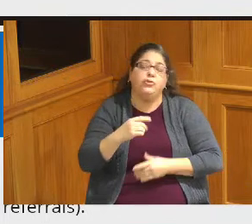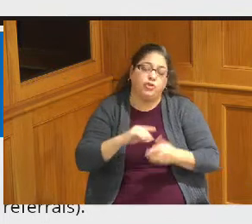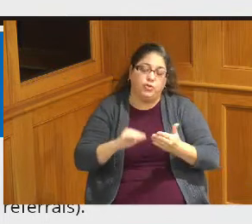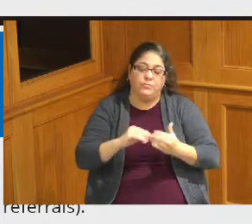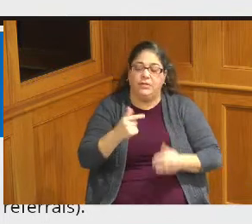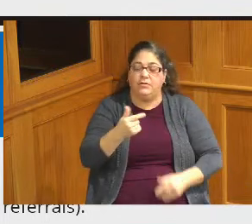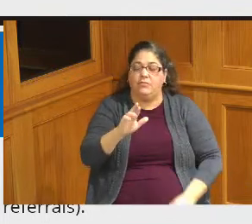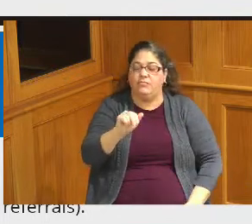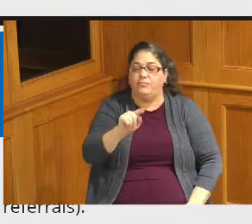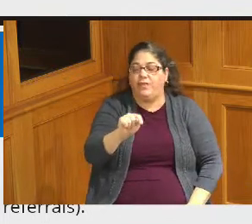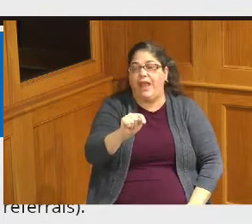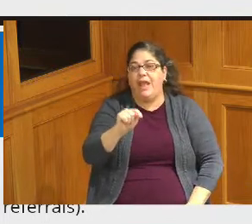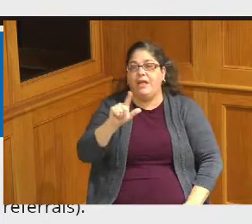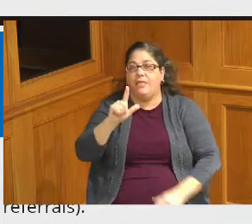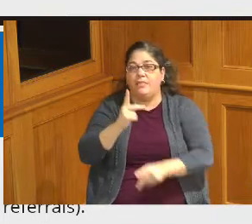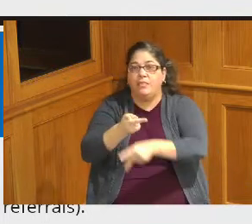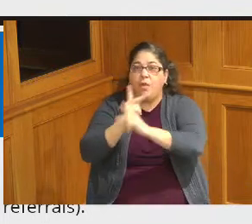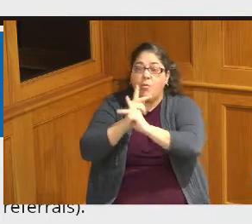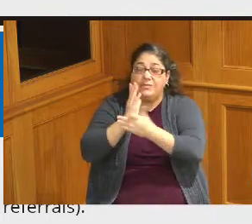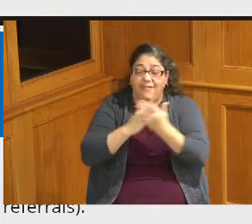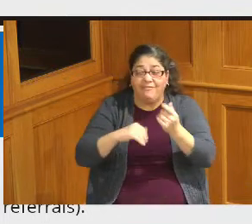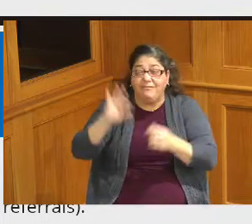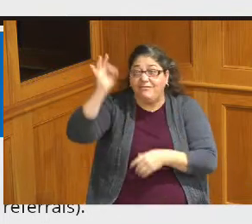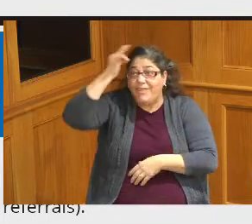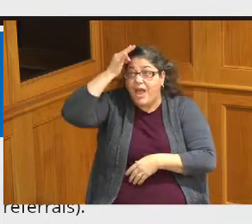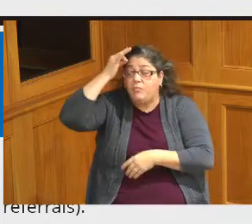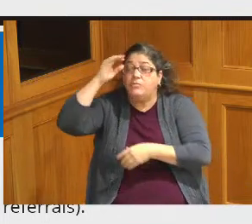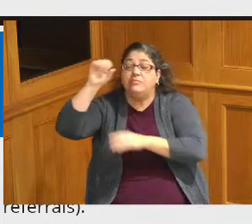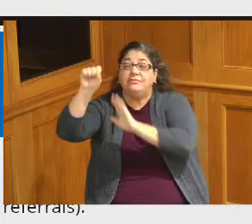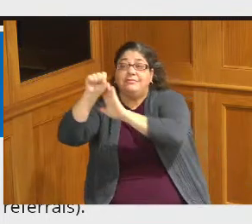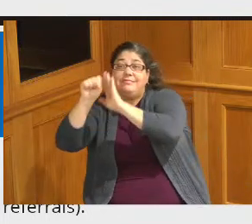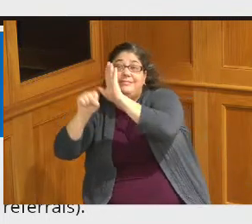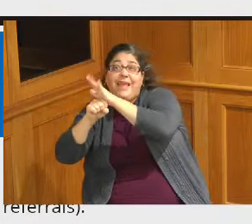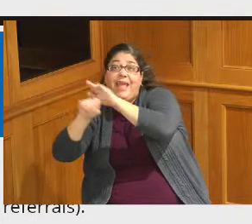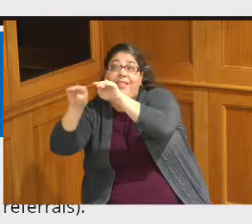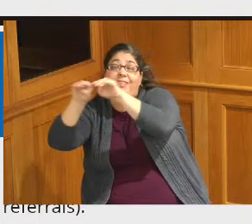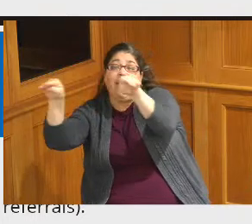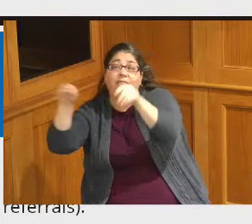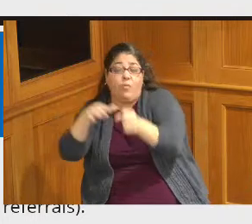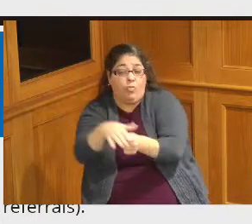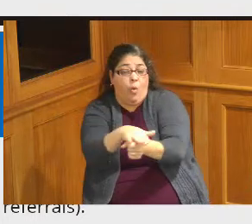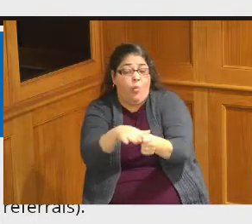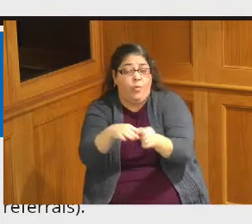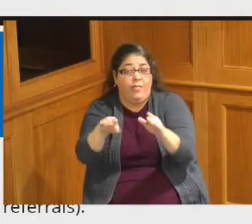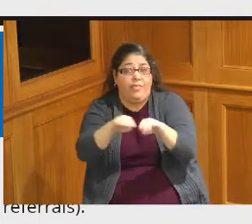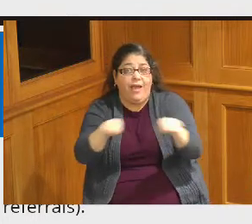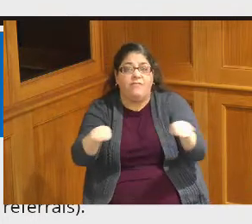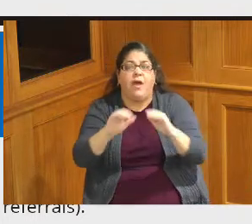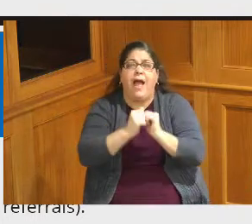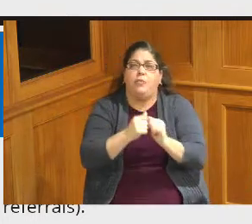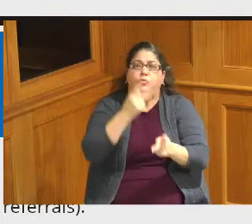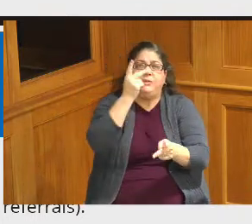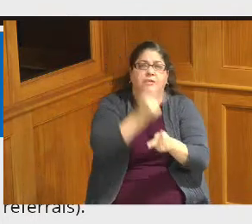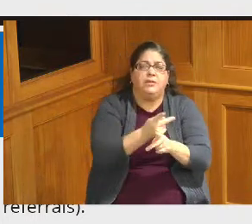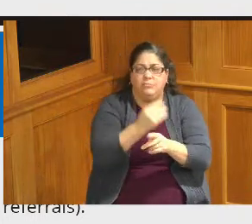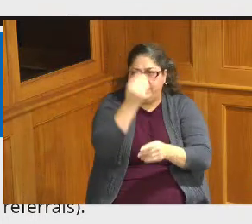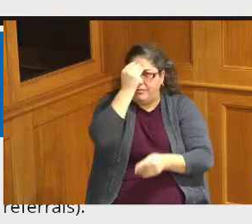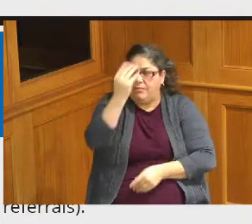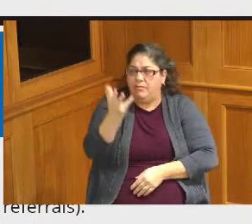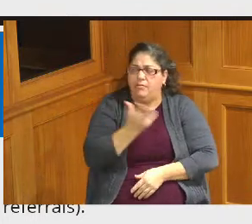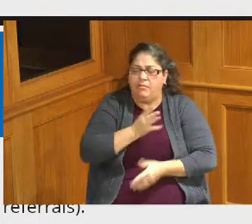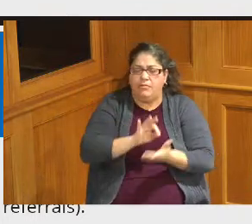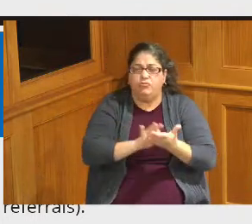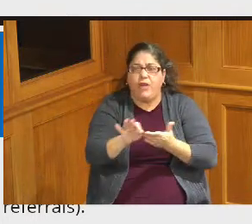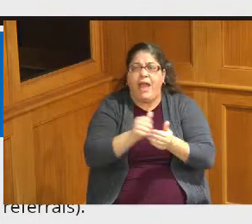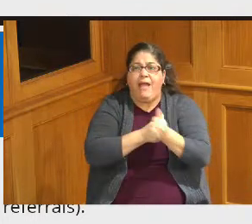time. Some are federal, some are state, some are local. How do you keep track of